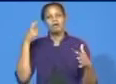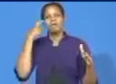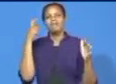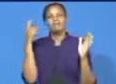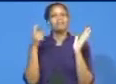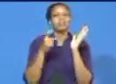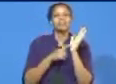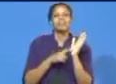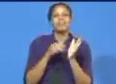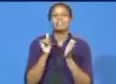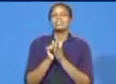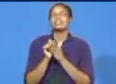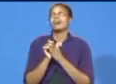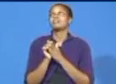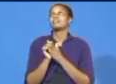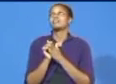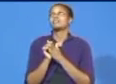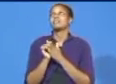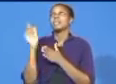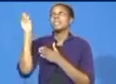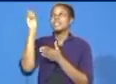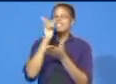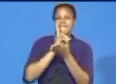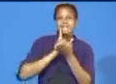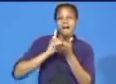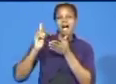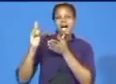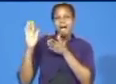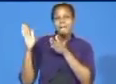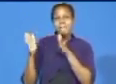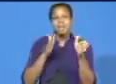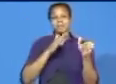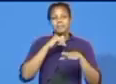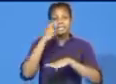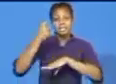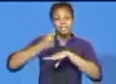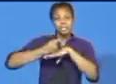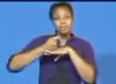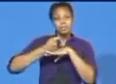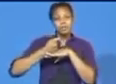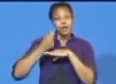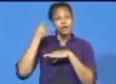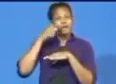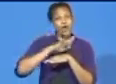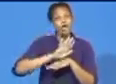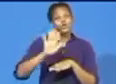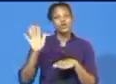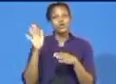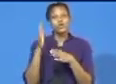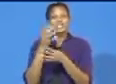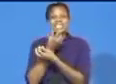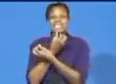that divine provision has been made for your restoration,